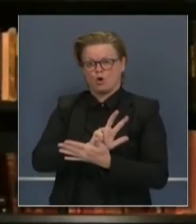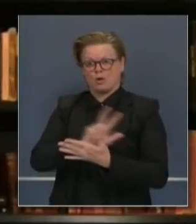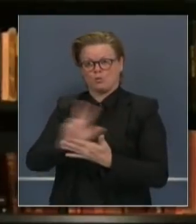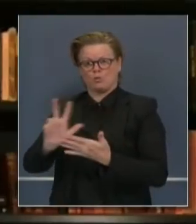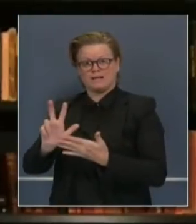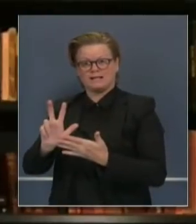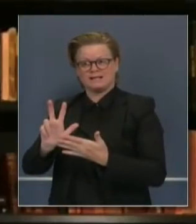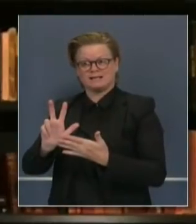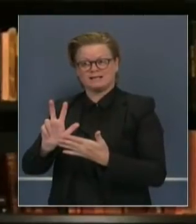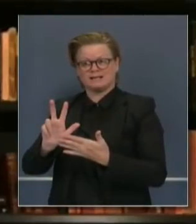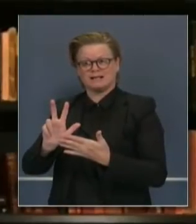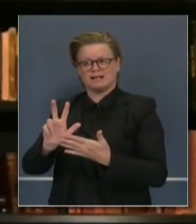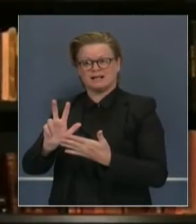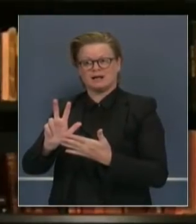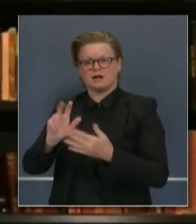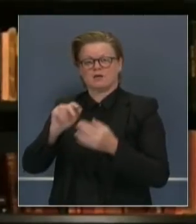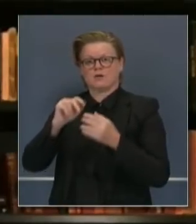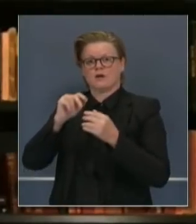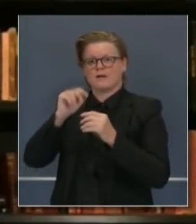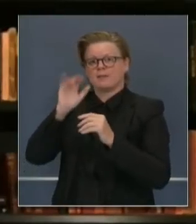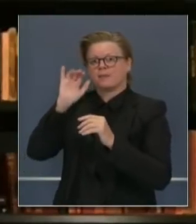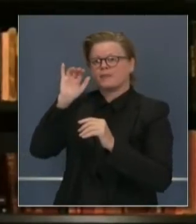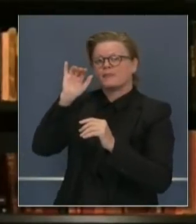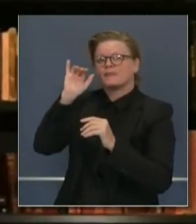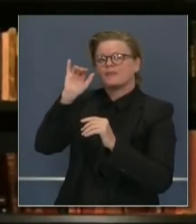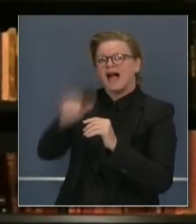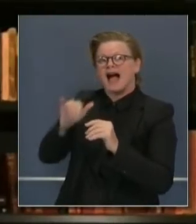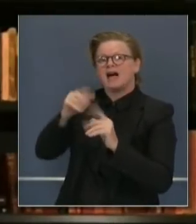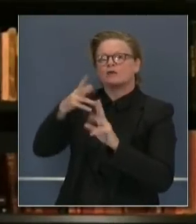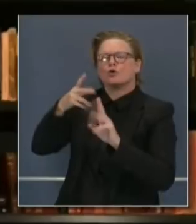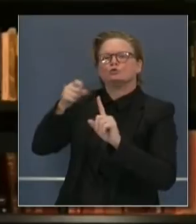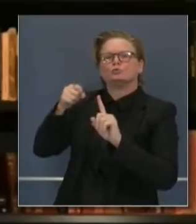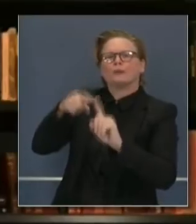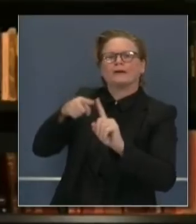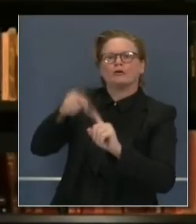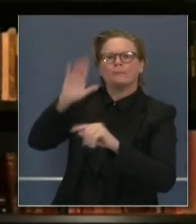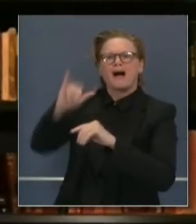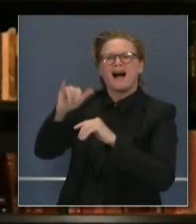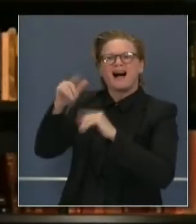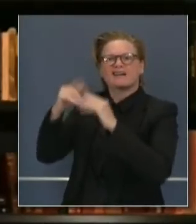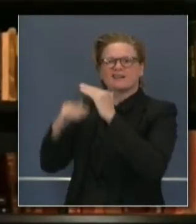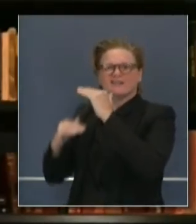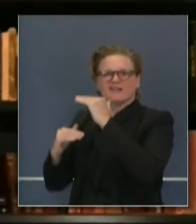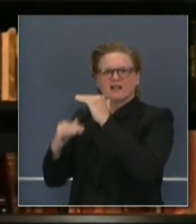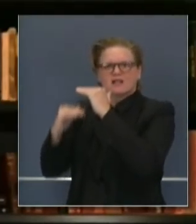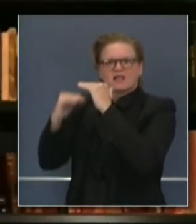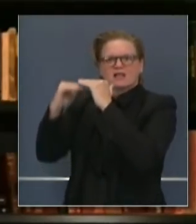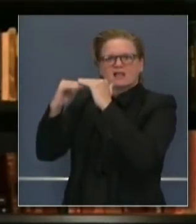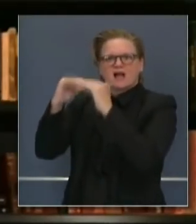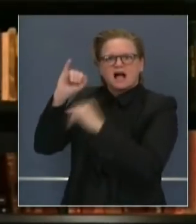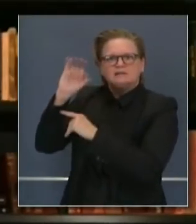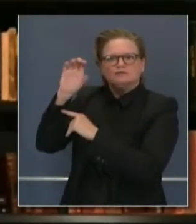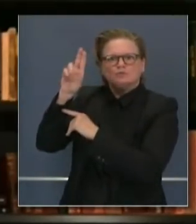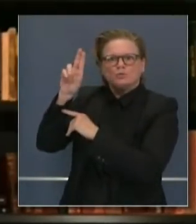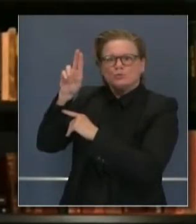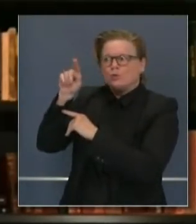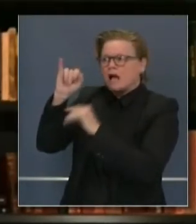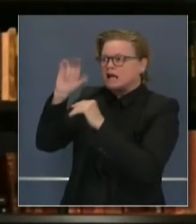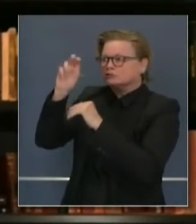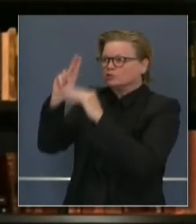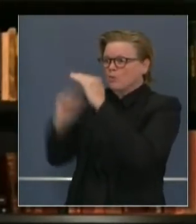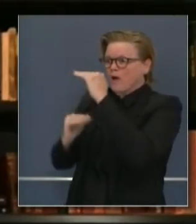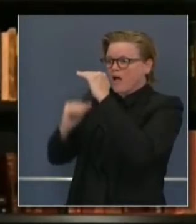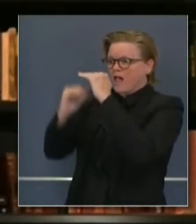off after those 3 weeks if their ICU capacity reaches 15%. So, do I have this right